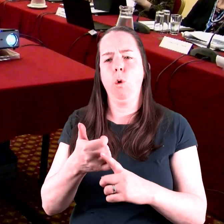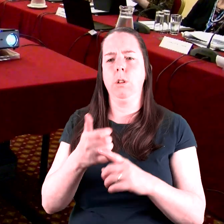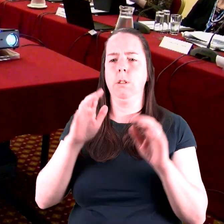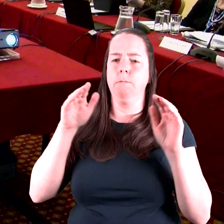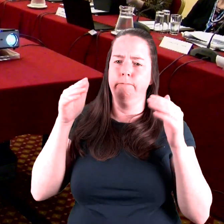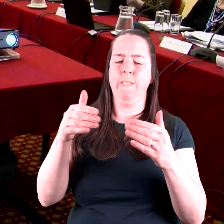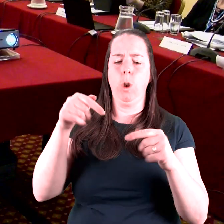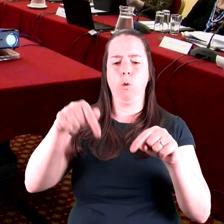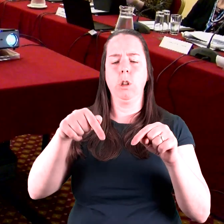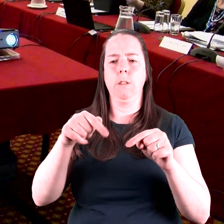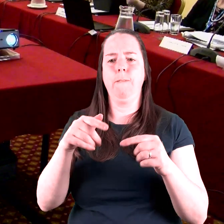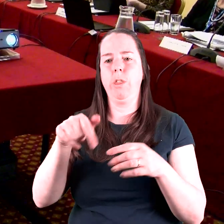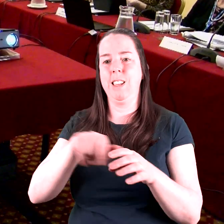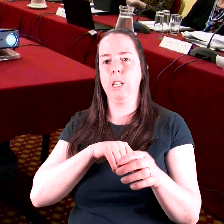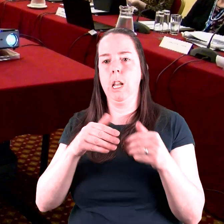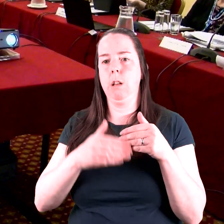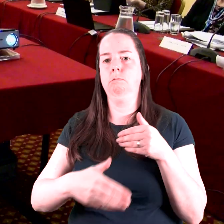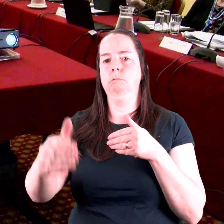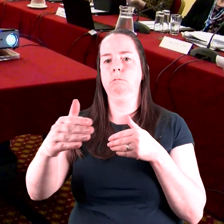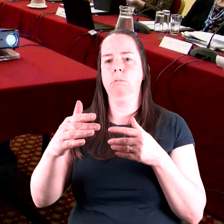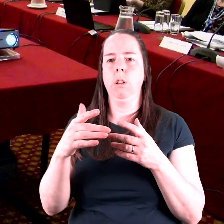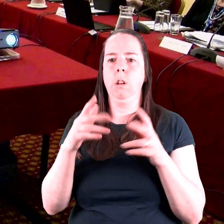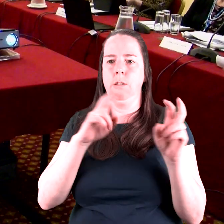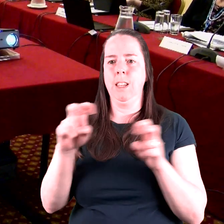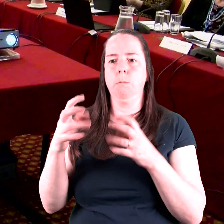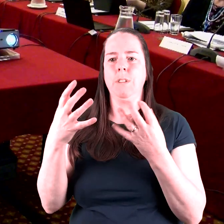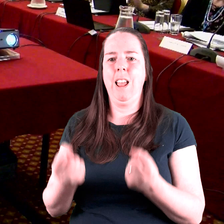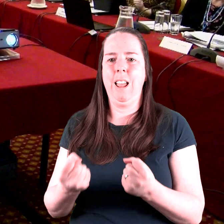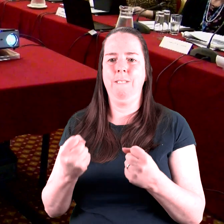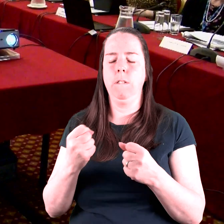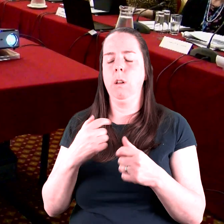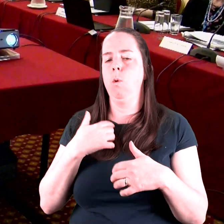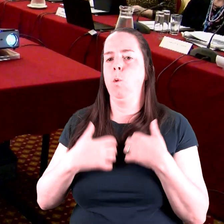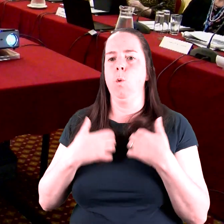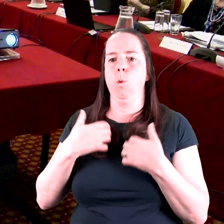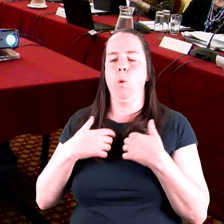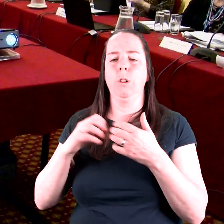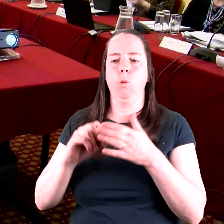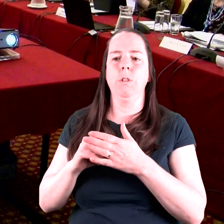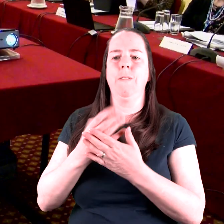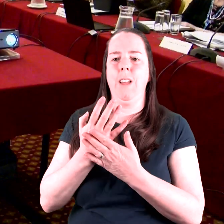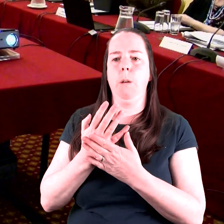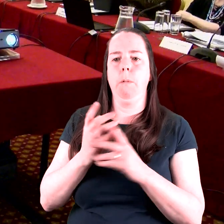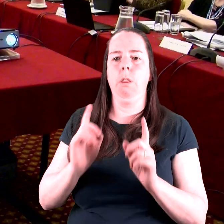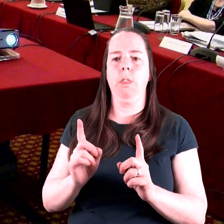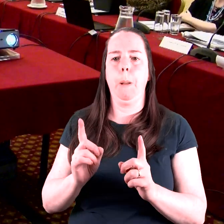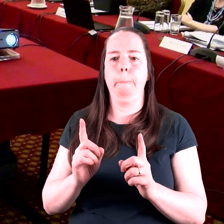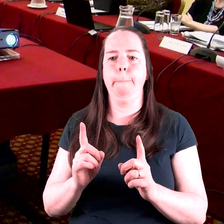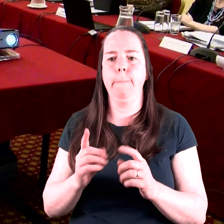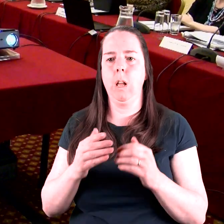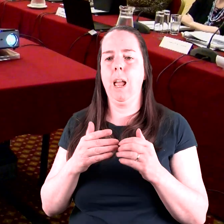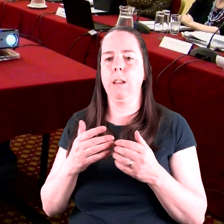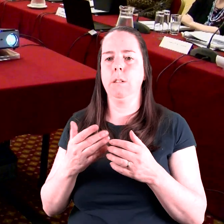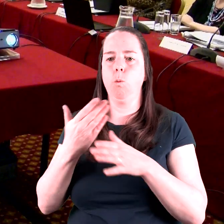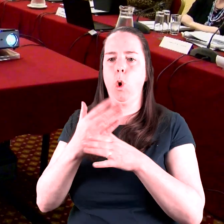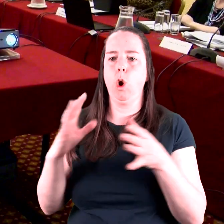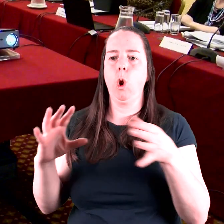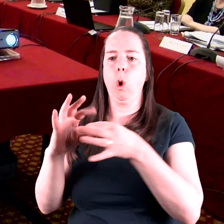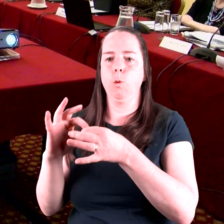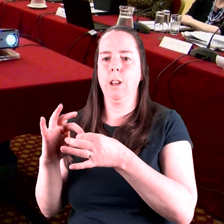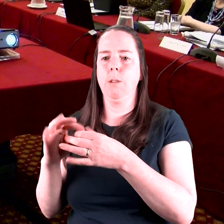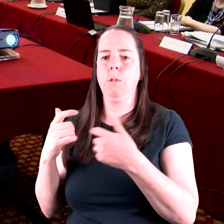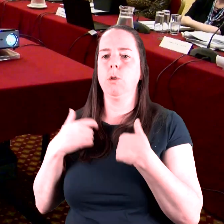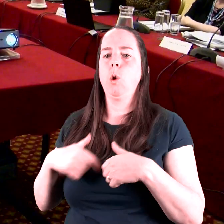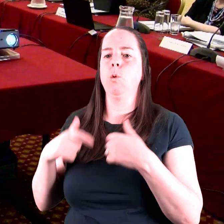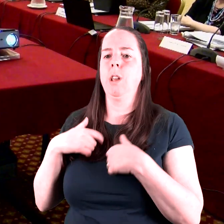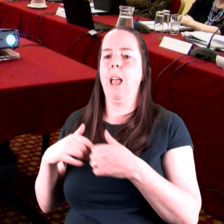support this as the focus for the year and the themes that are in here, and very much look forward to developing them further and to working